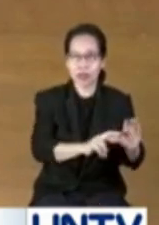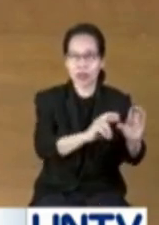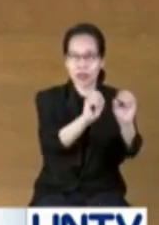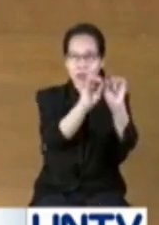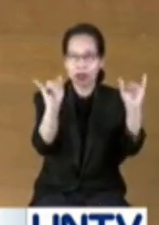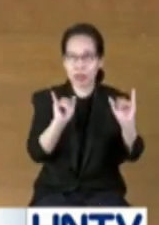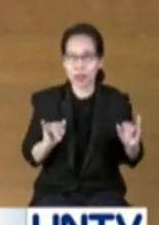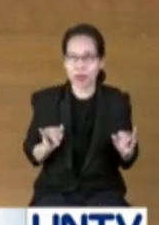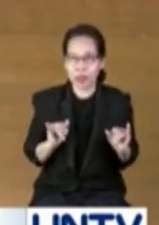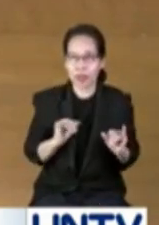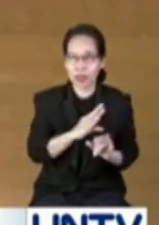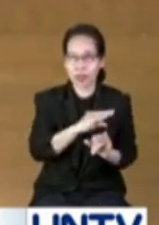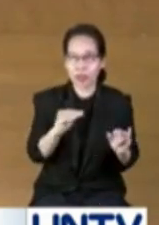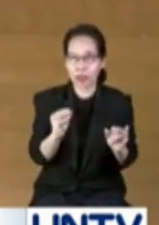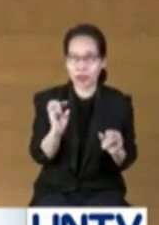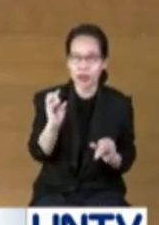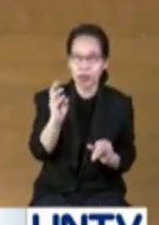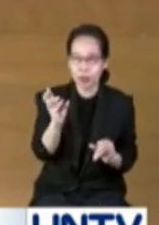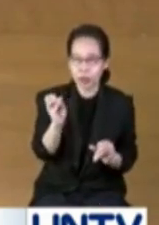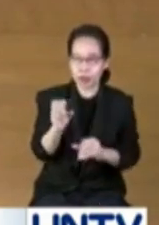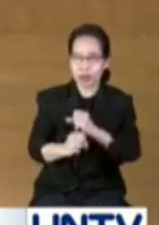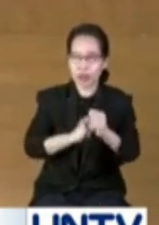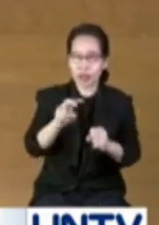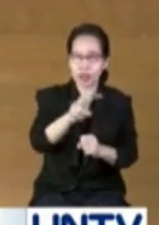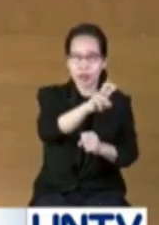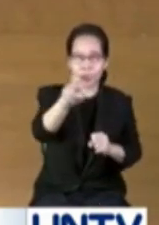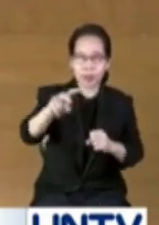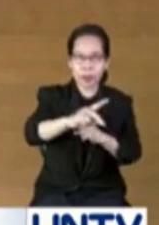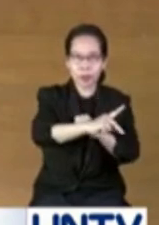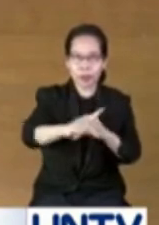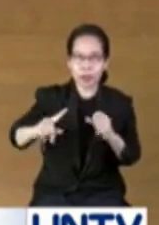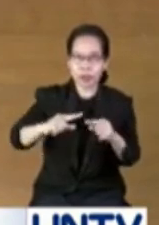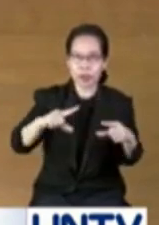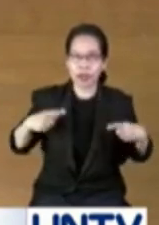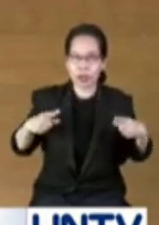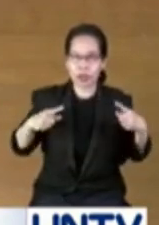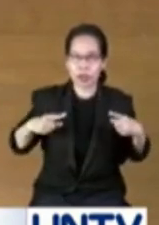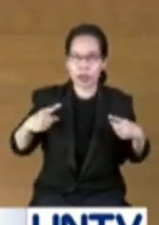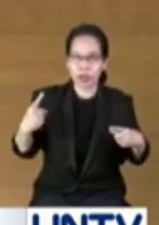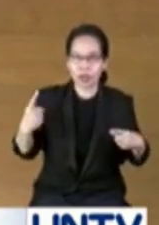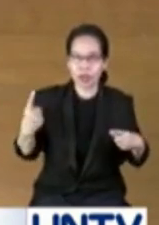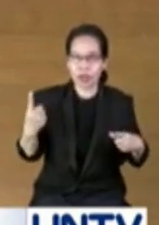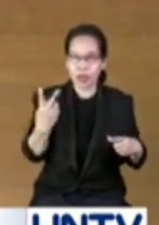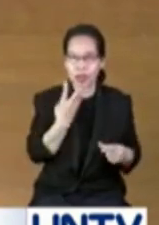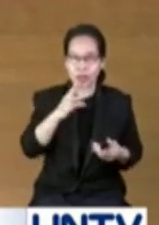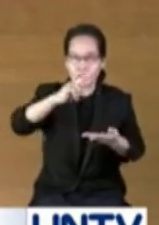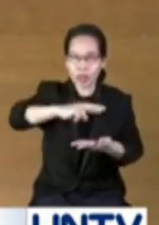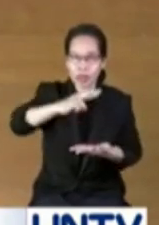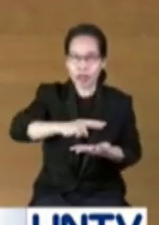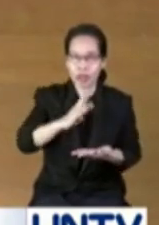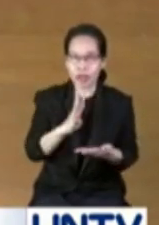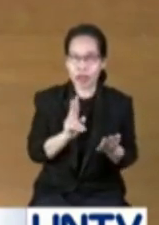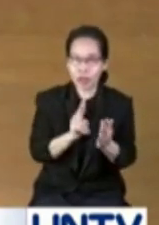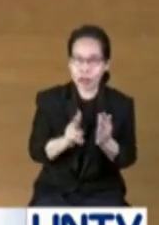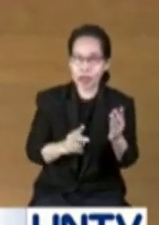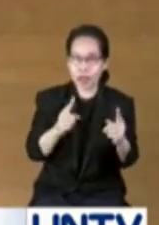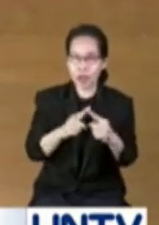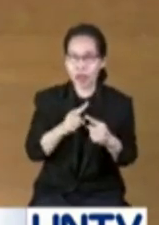In a few years, travel from Pampanga to Laguna will be reduced from 4 hours to just